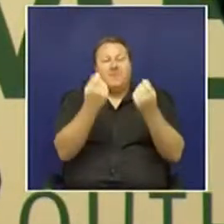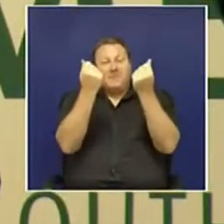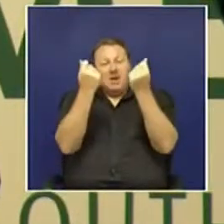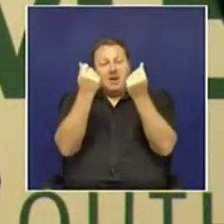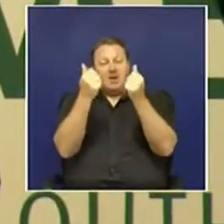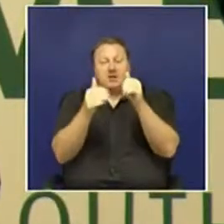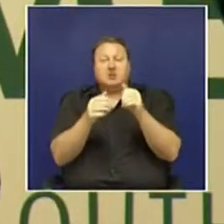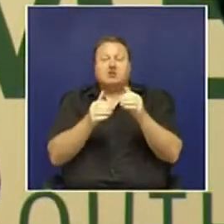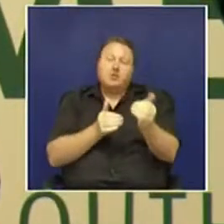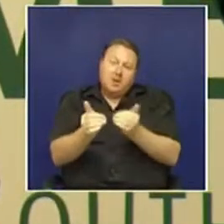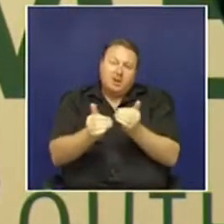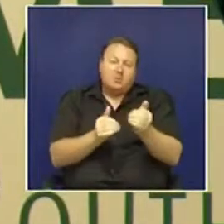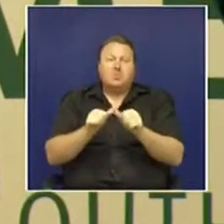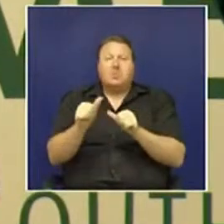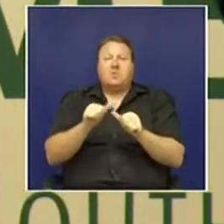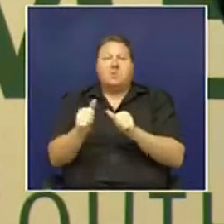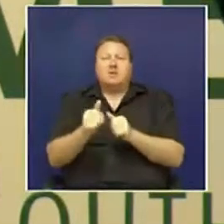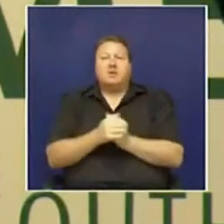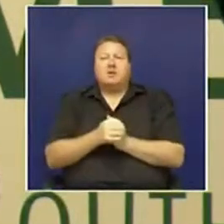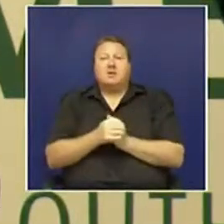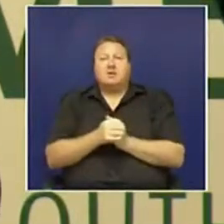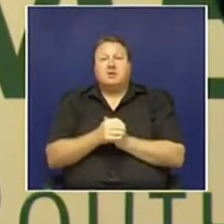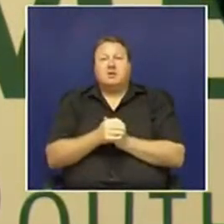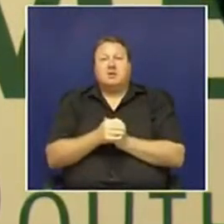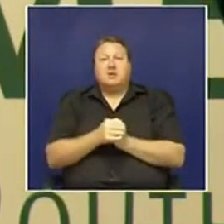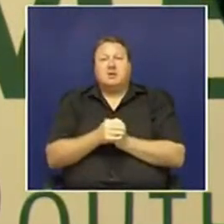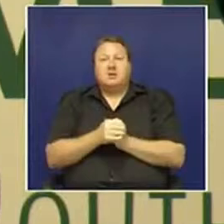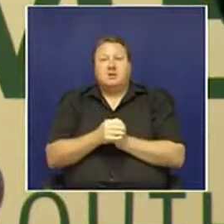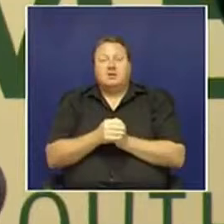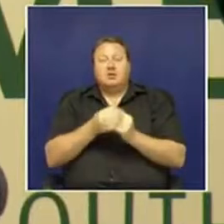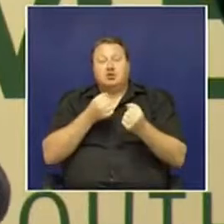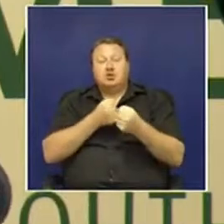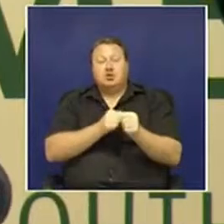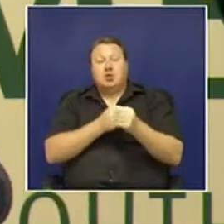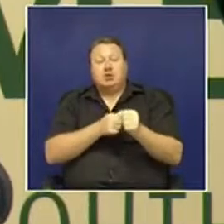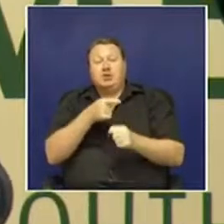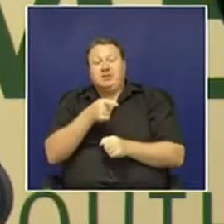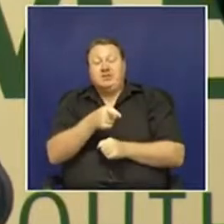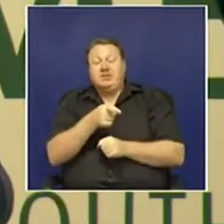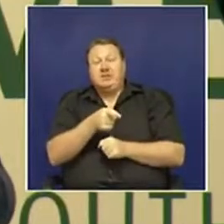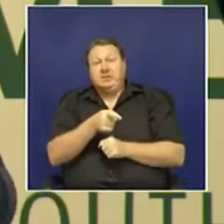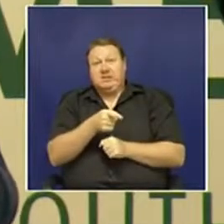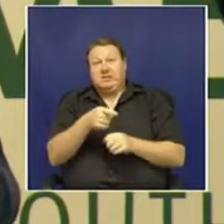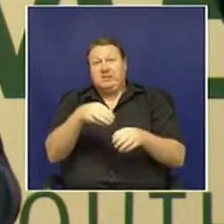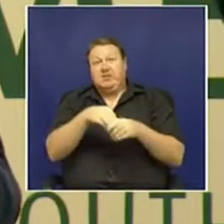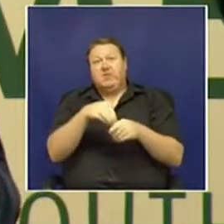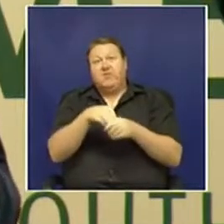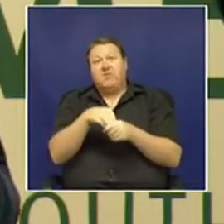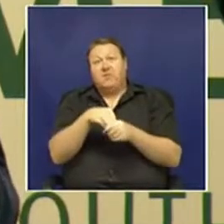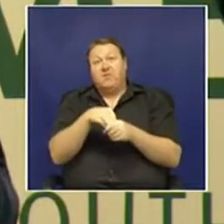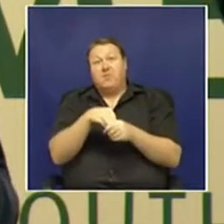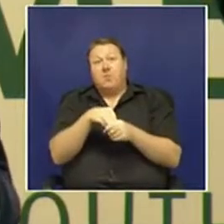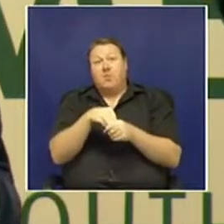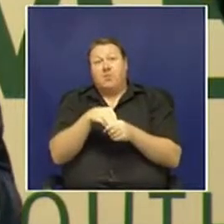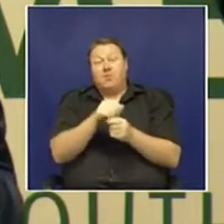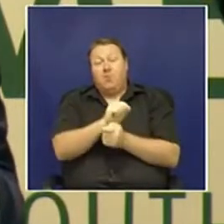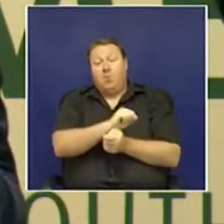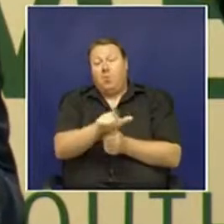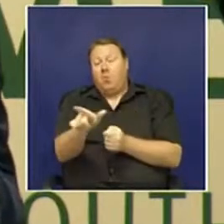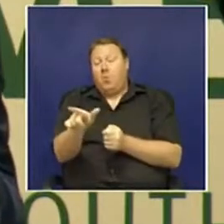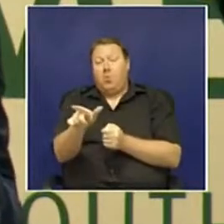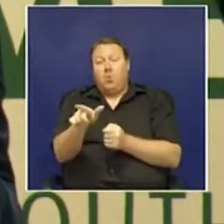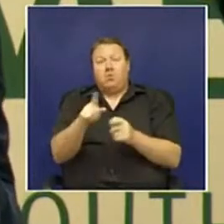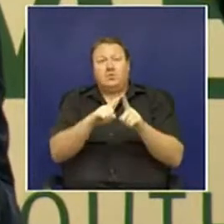socio-economic obligations. Our fiscal strategy involves 4 features.